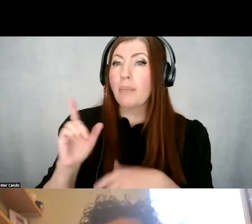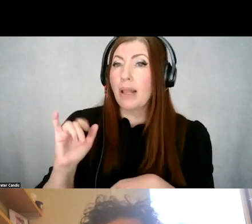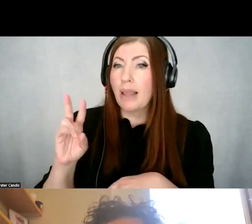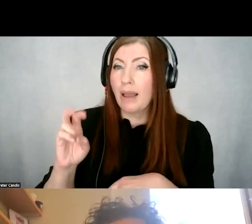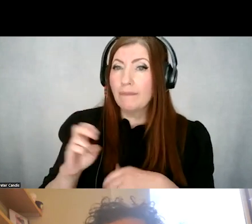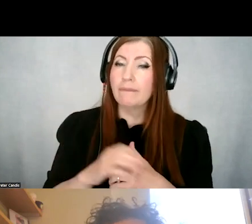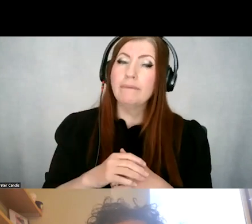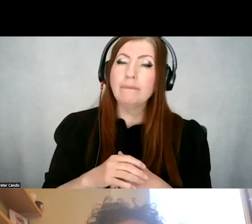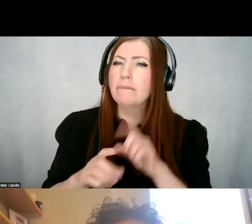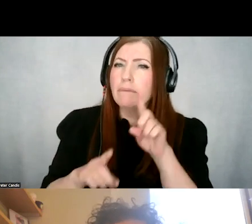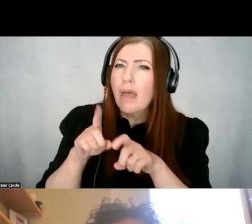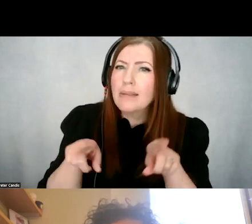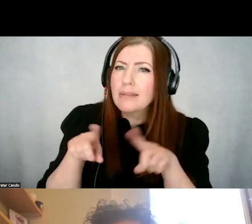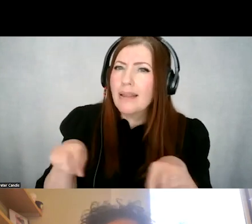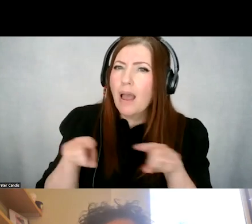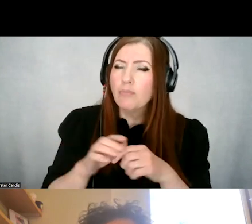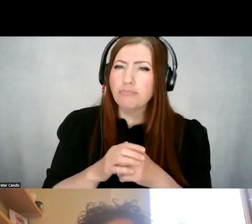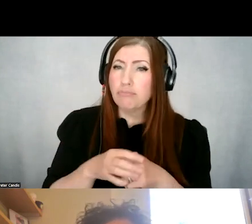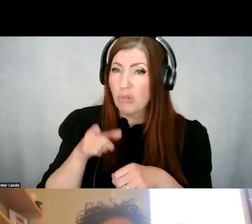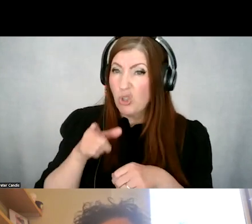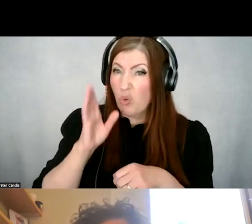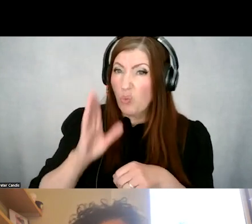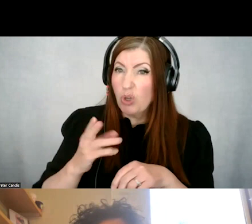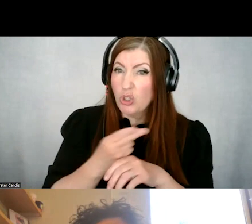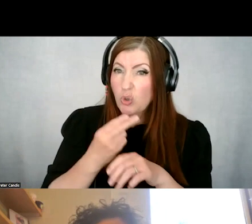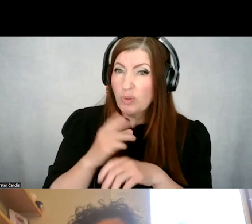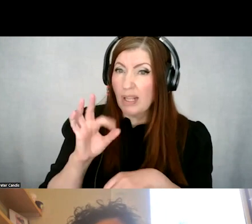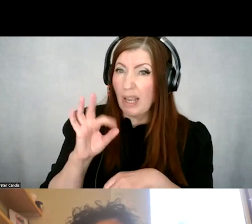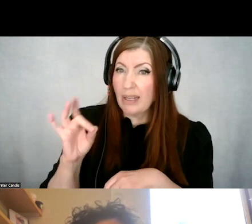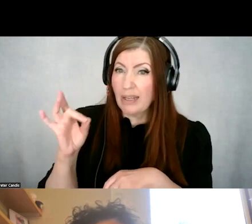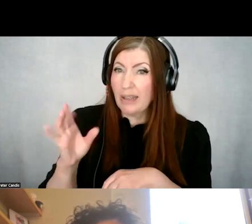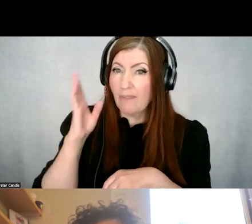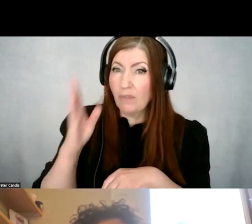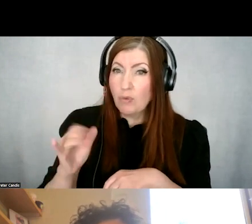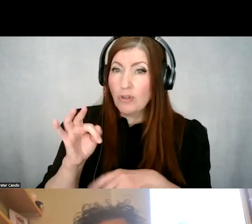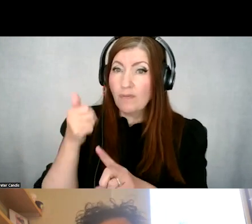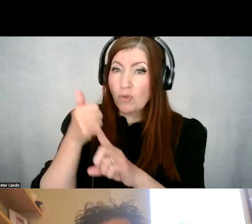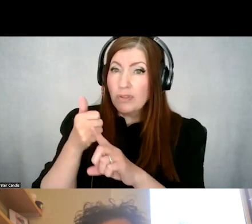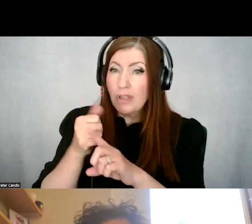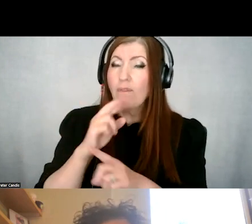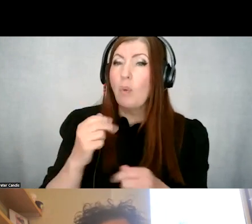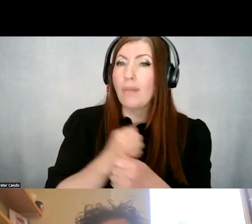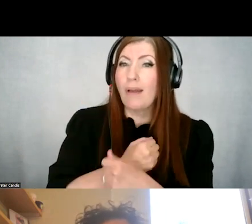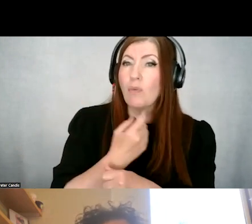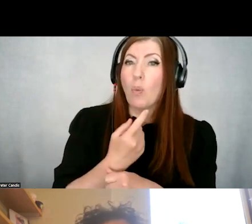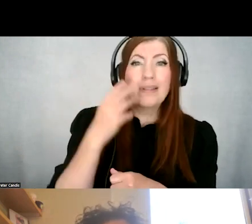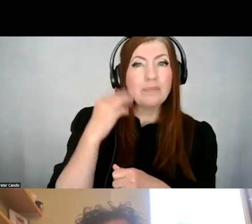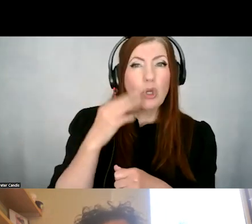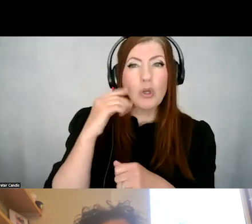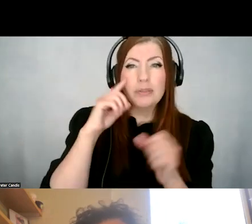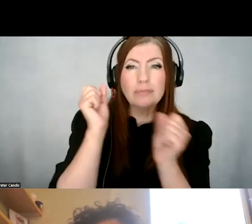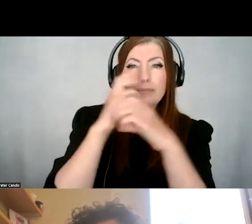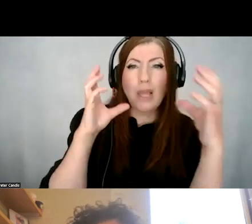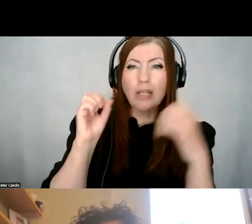also asked them how likely they would be to use 988 in the future if they or a loved one were experiencing suicidality or a mental